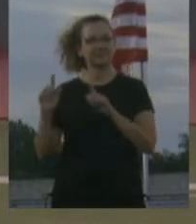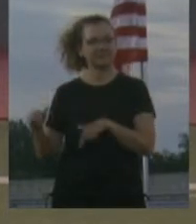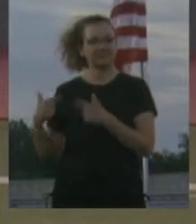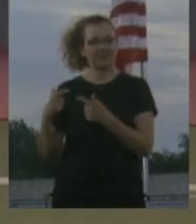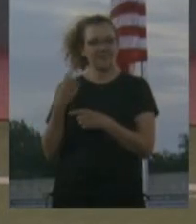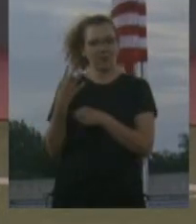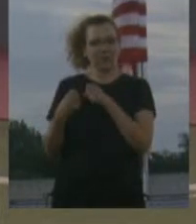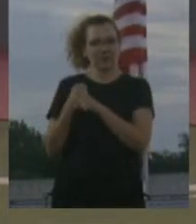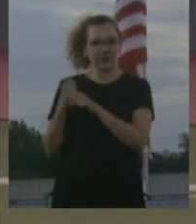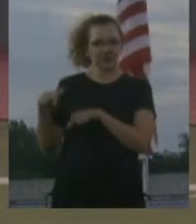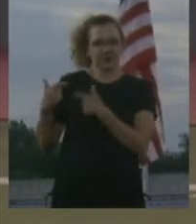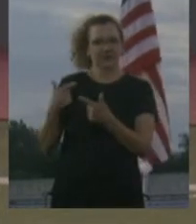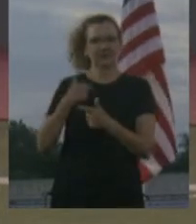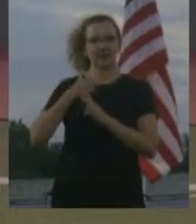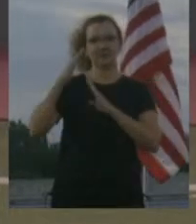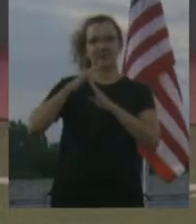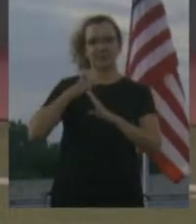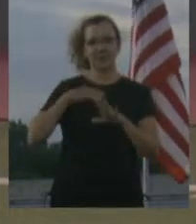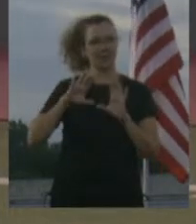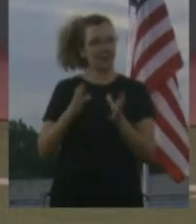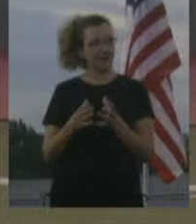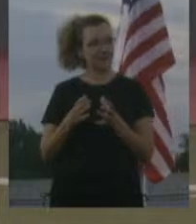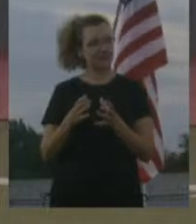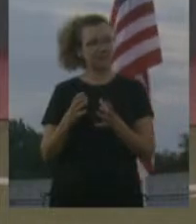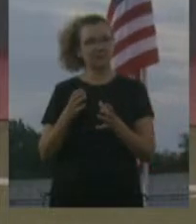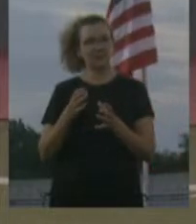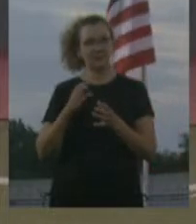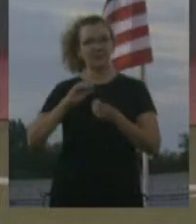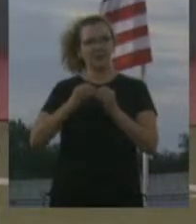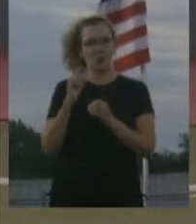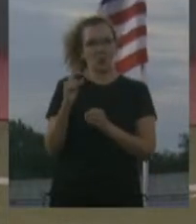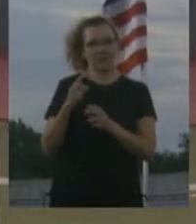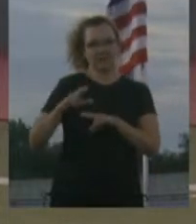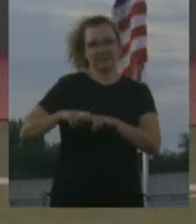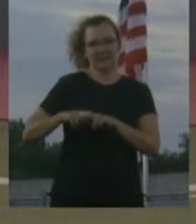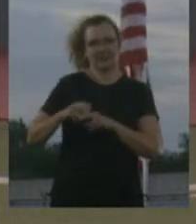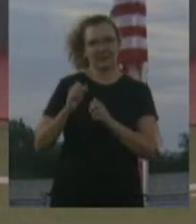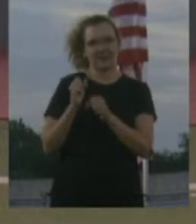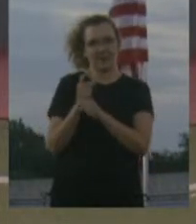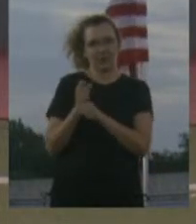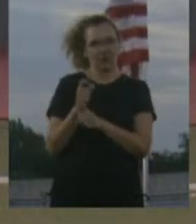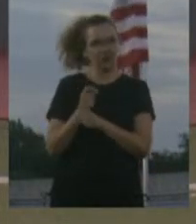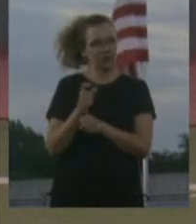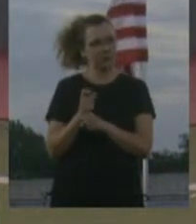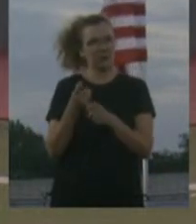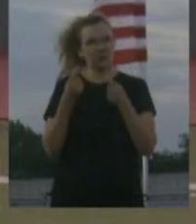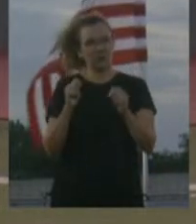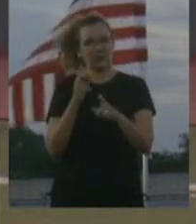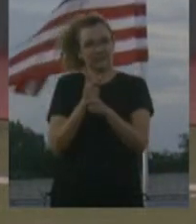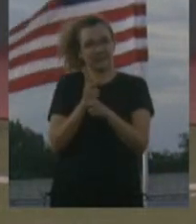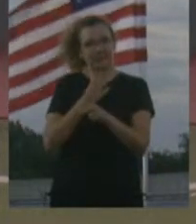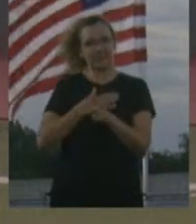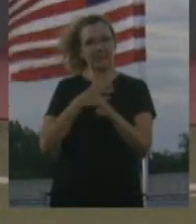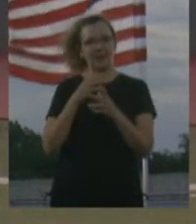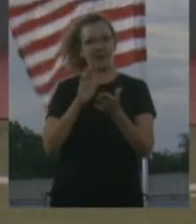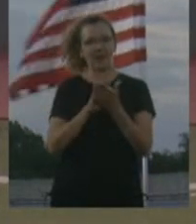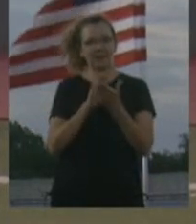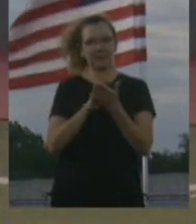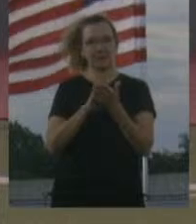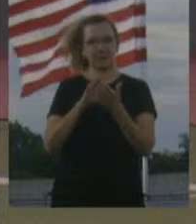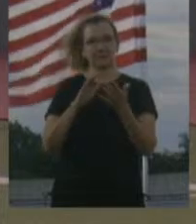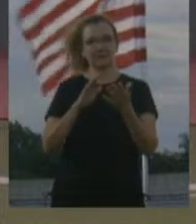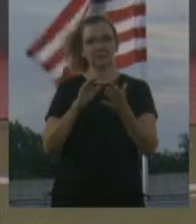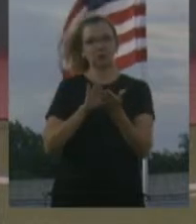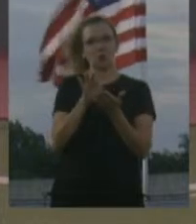school career, I have been the top of my class and held the number one spot year after year. Trying to maintain my academic standing was not the